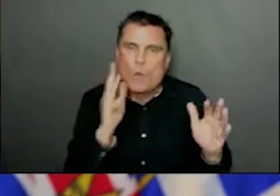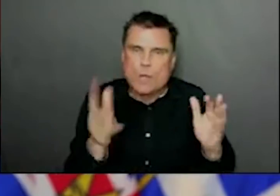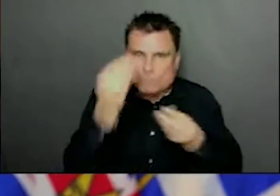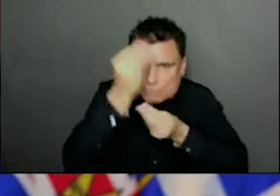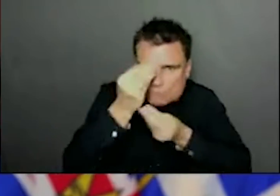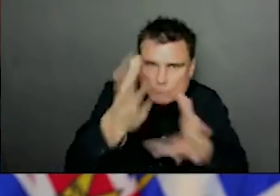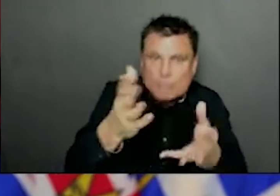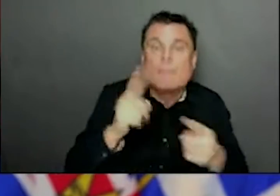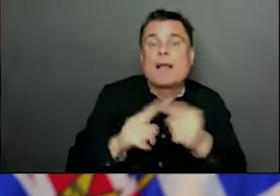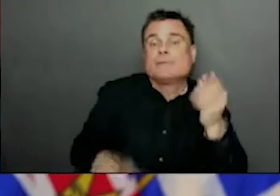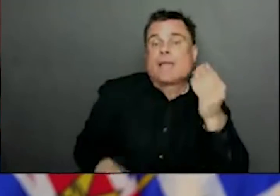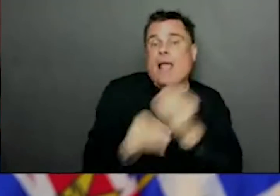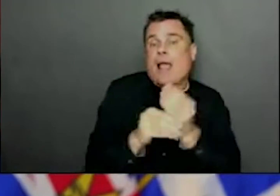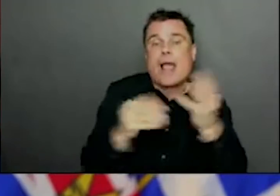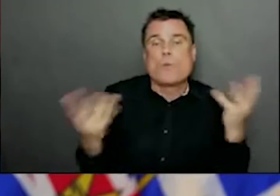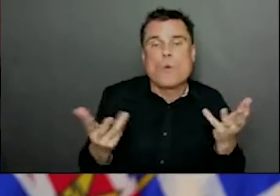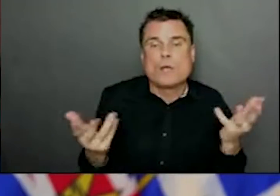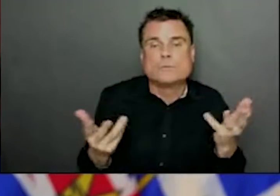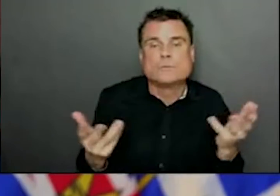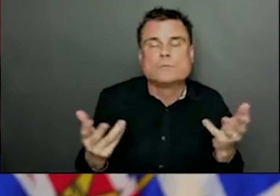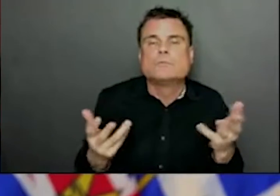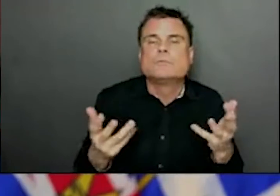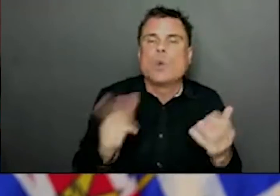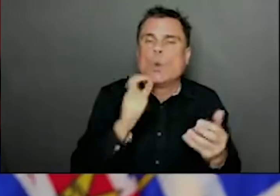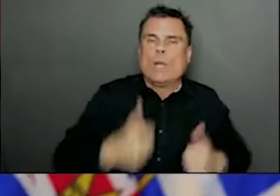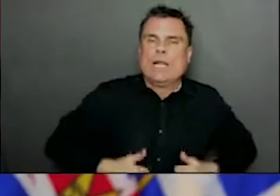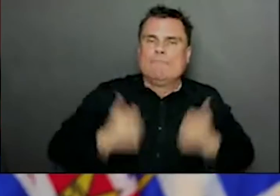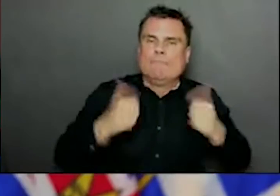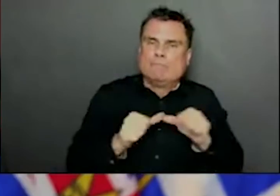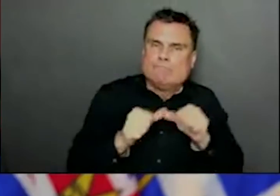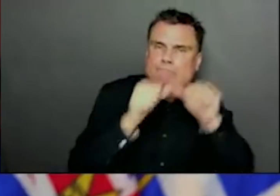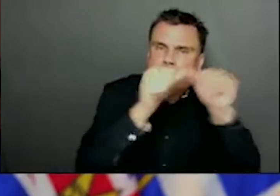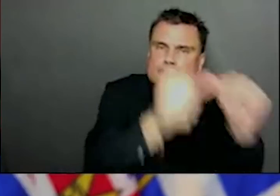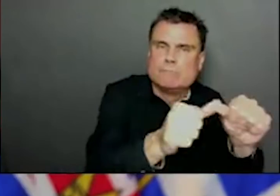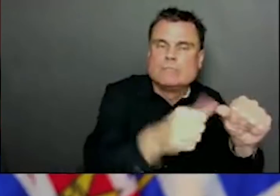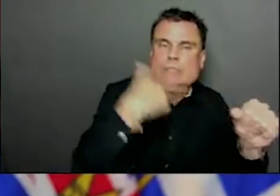which came out today. Are you going to talk to that? Yeah, okay.